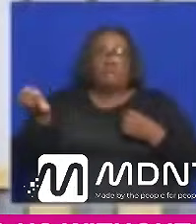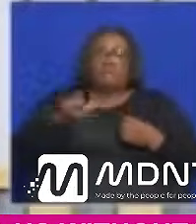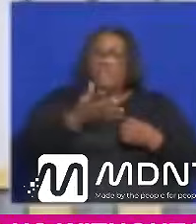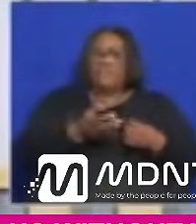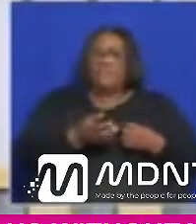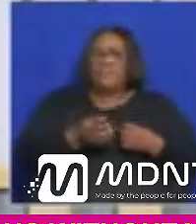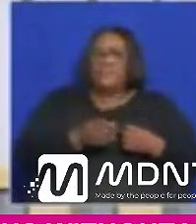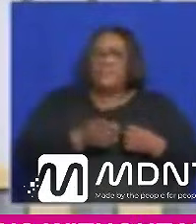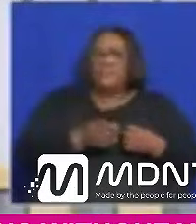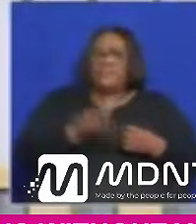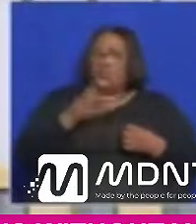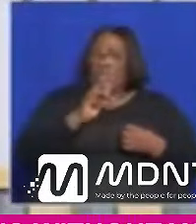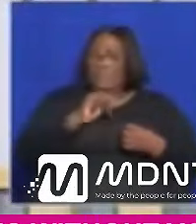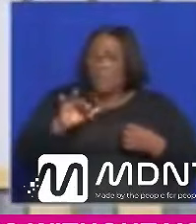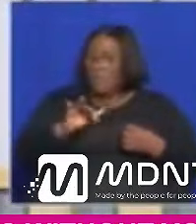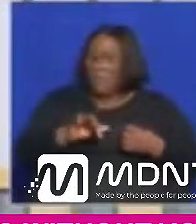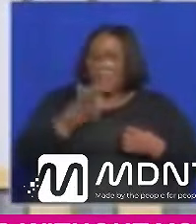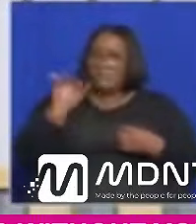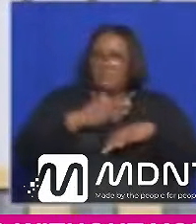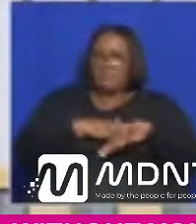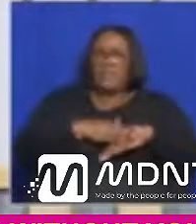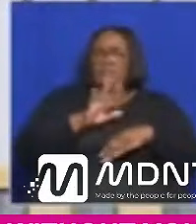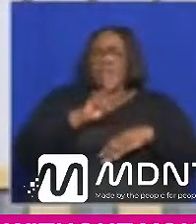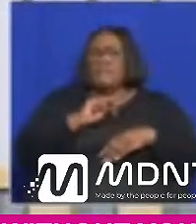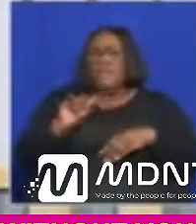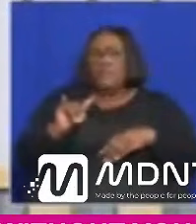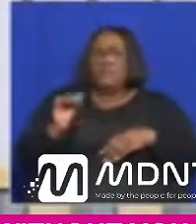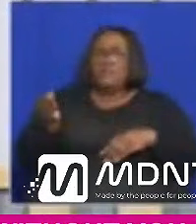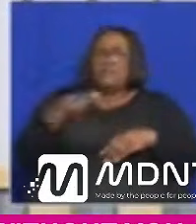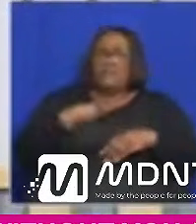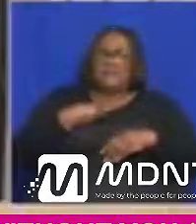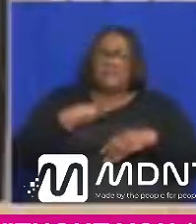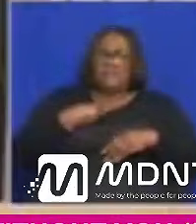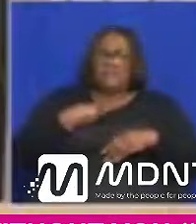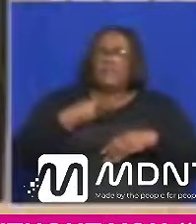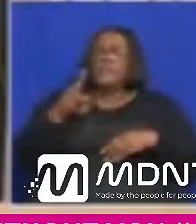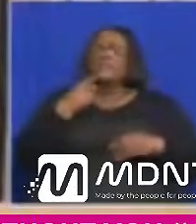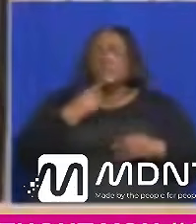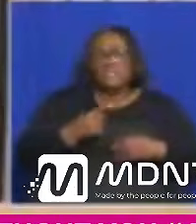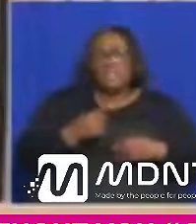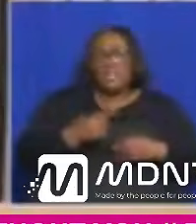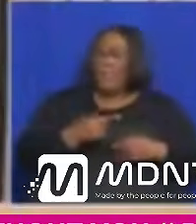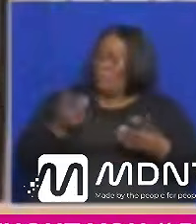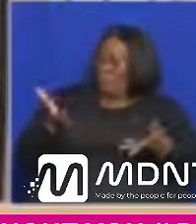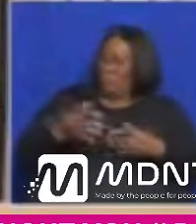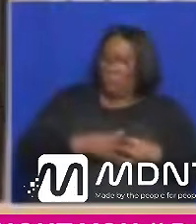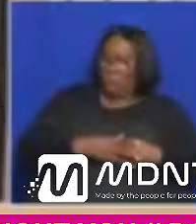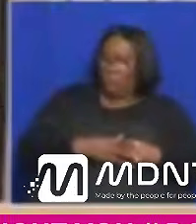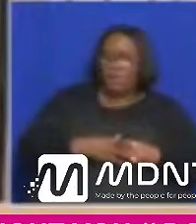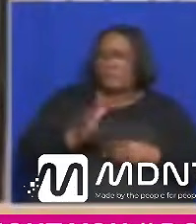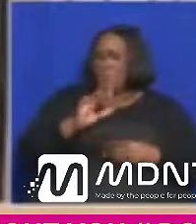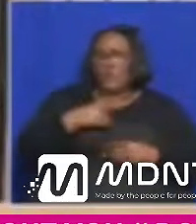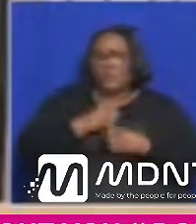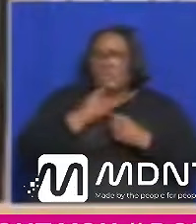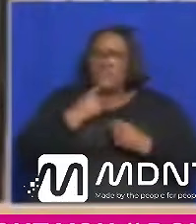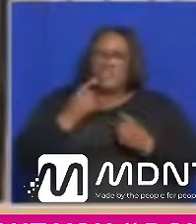the other time he gave me 5 million, he said, oh, just like that. I can assure you I would never have posed that question because I know for a fact he's given you